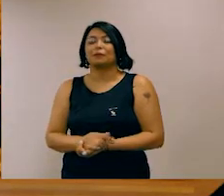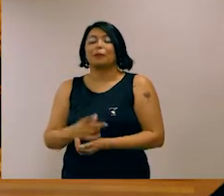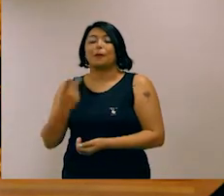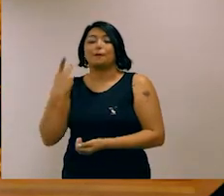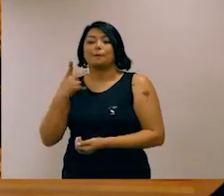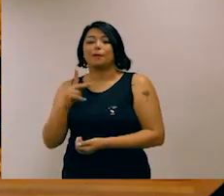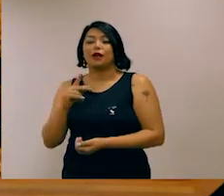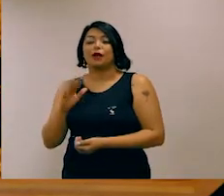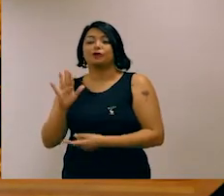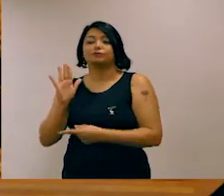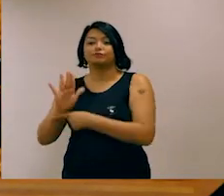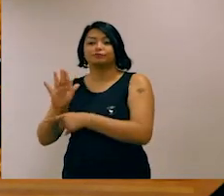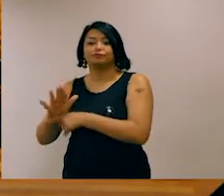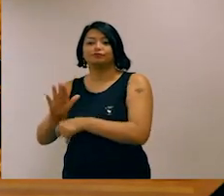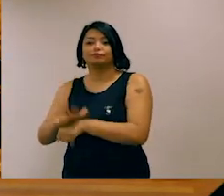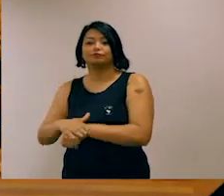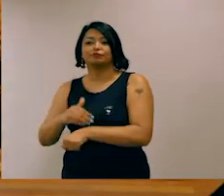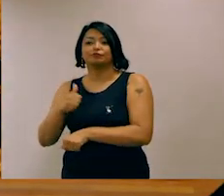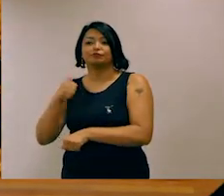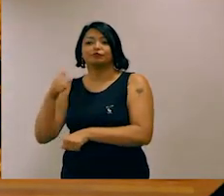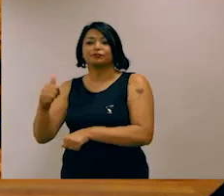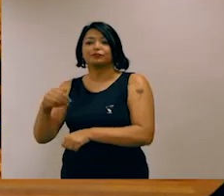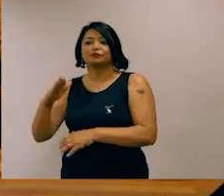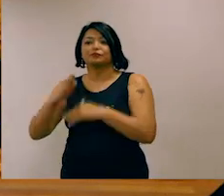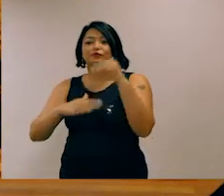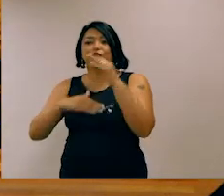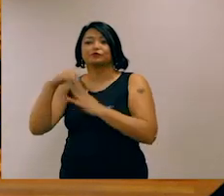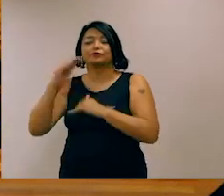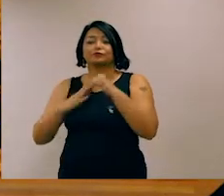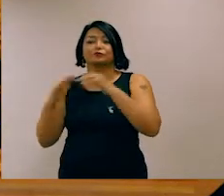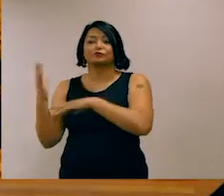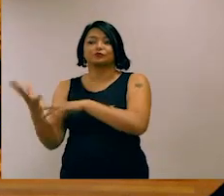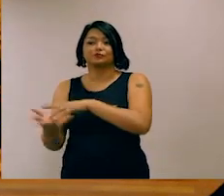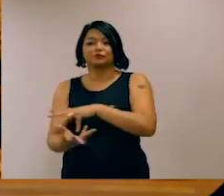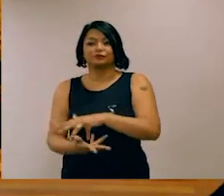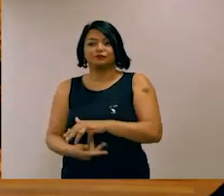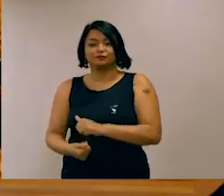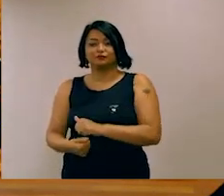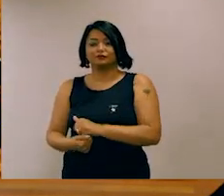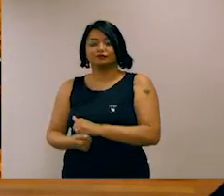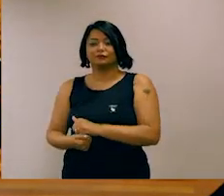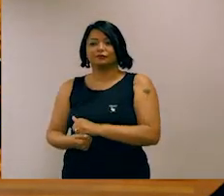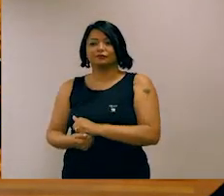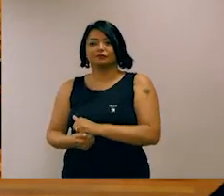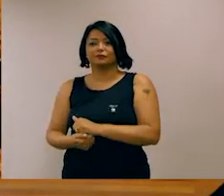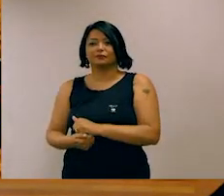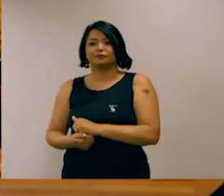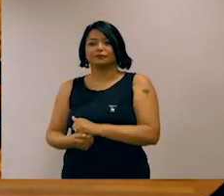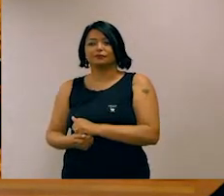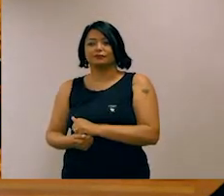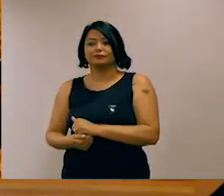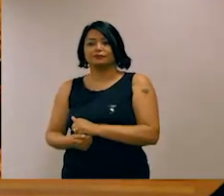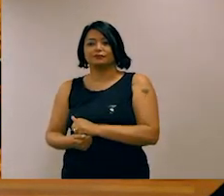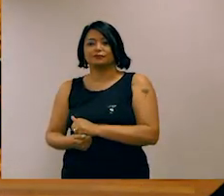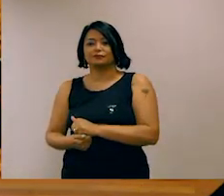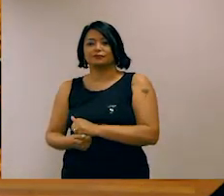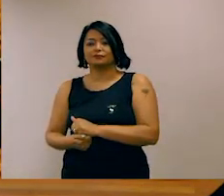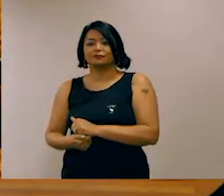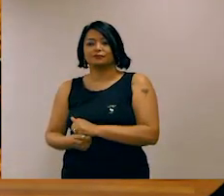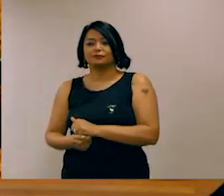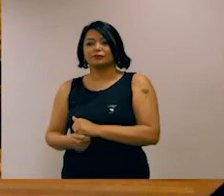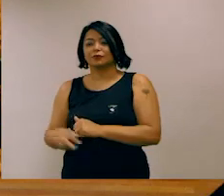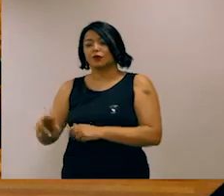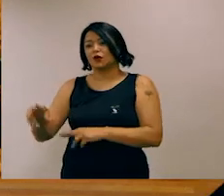specific applications, which is evidence-based policy, where you have to establish causality, you need to go deeper and find